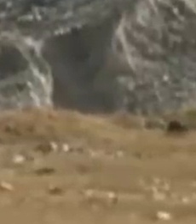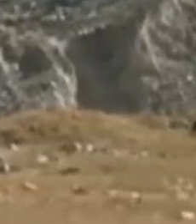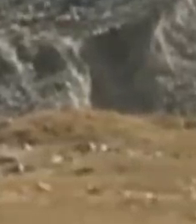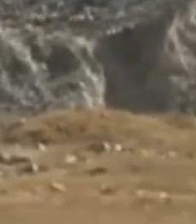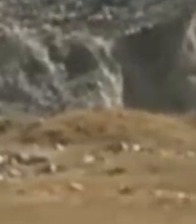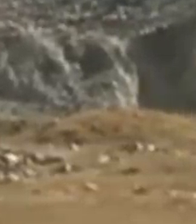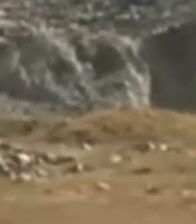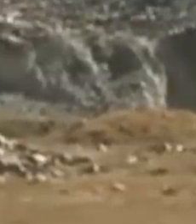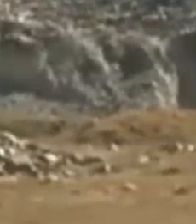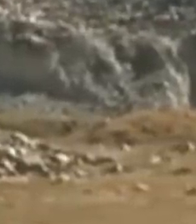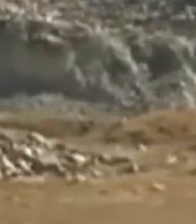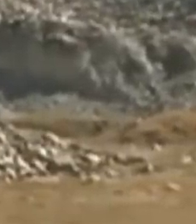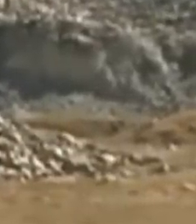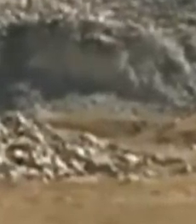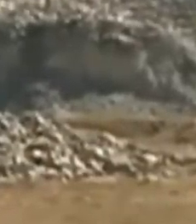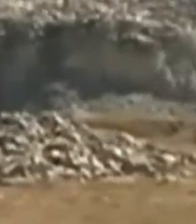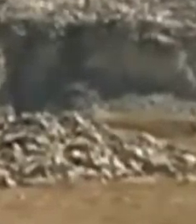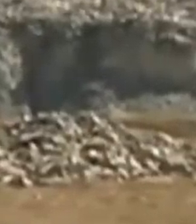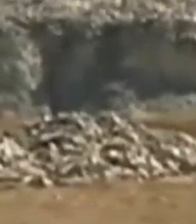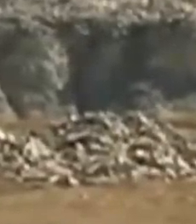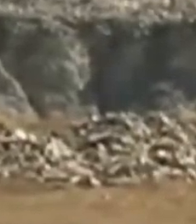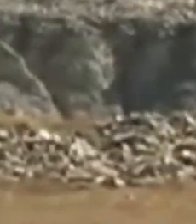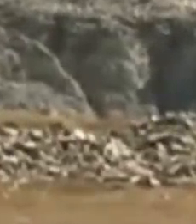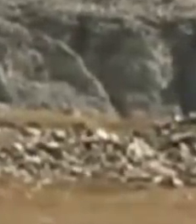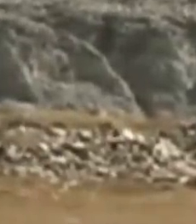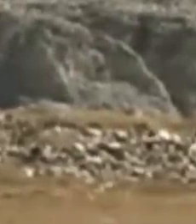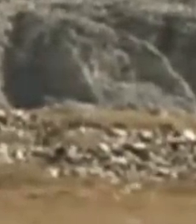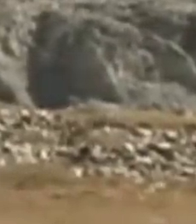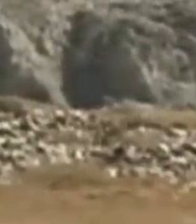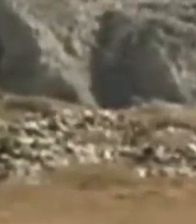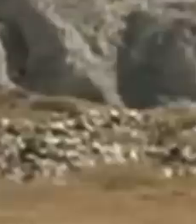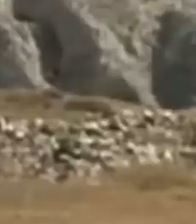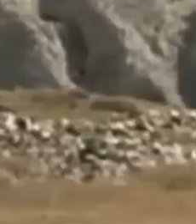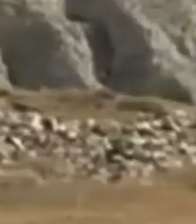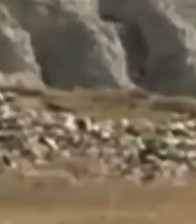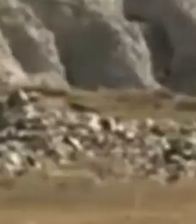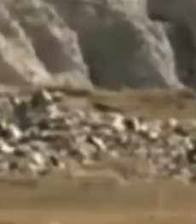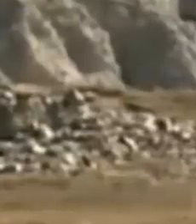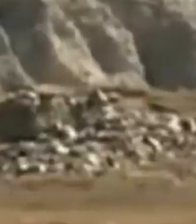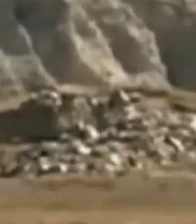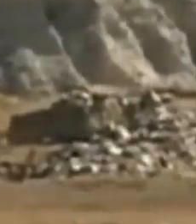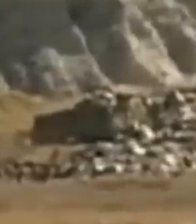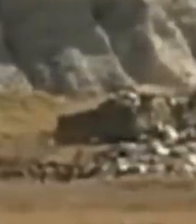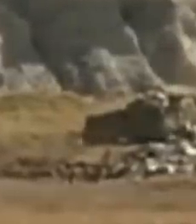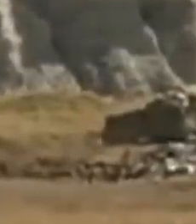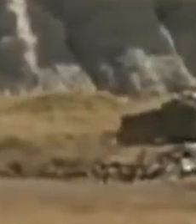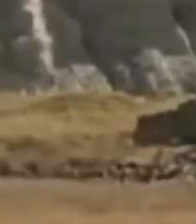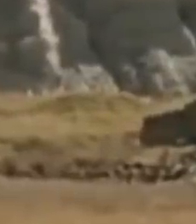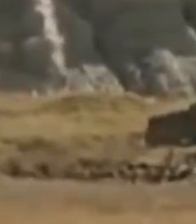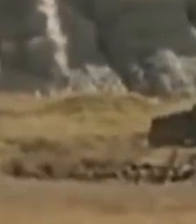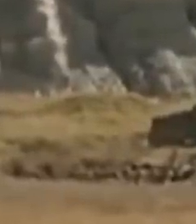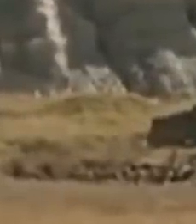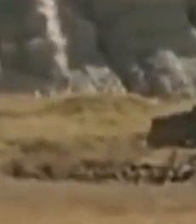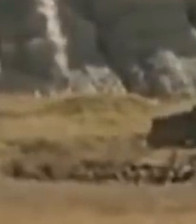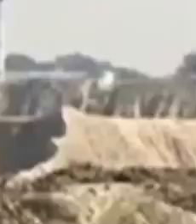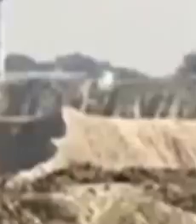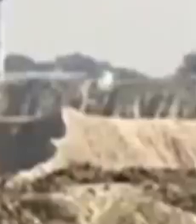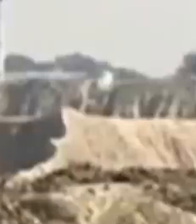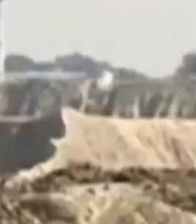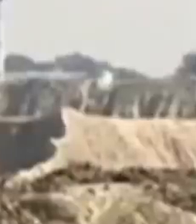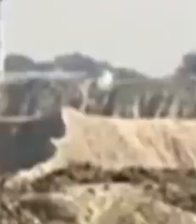accessible. High caliber weapons, explosives. Yeah. The Zama Zamas that have been operating in these